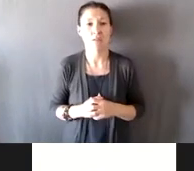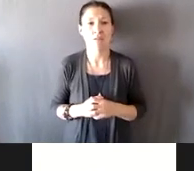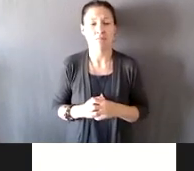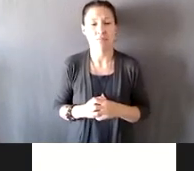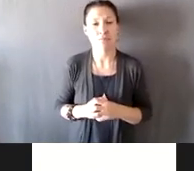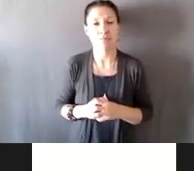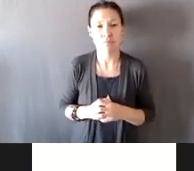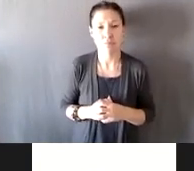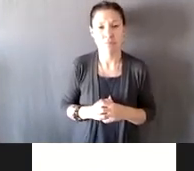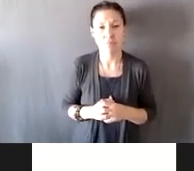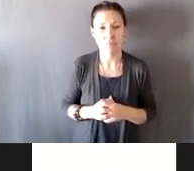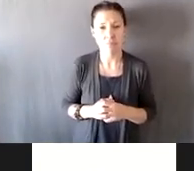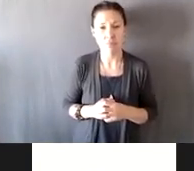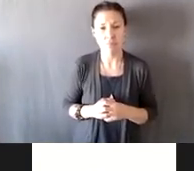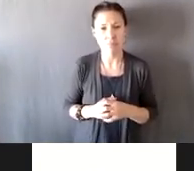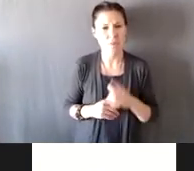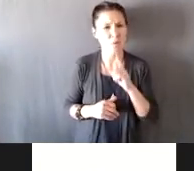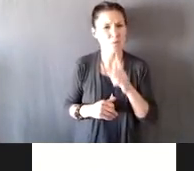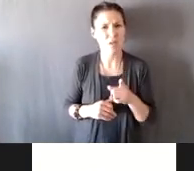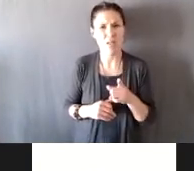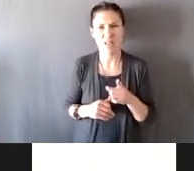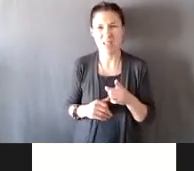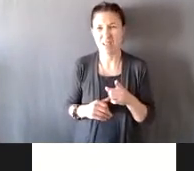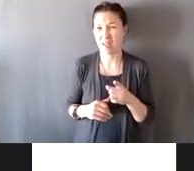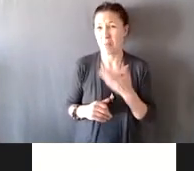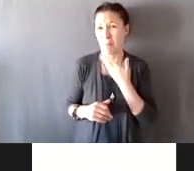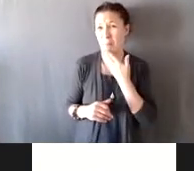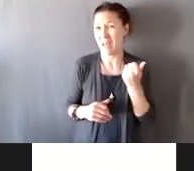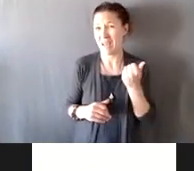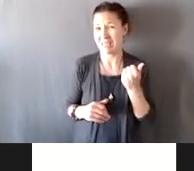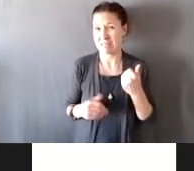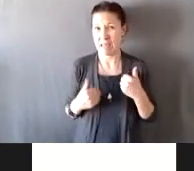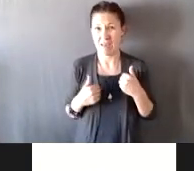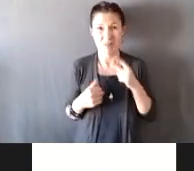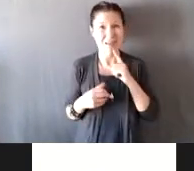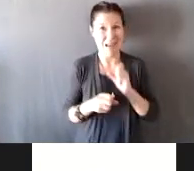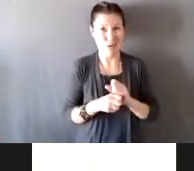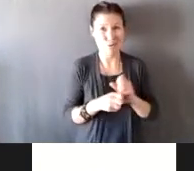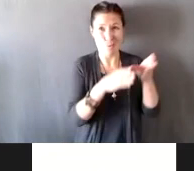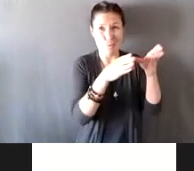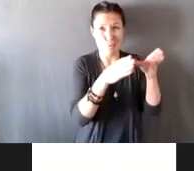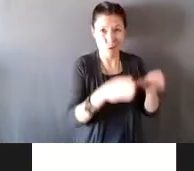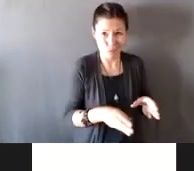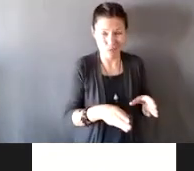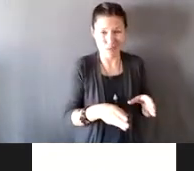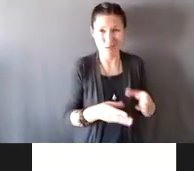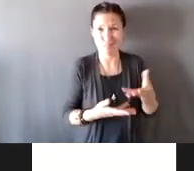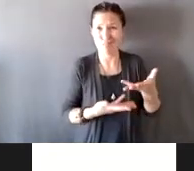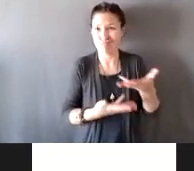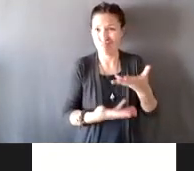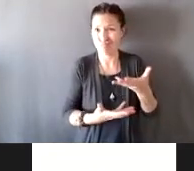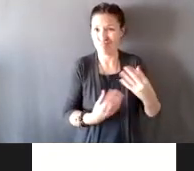But I think the best is to have a human transmission when possible.